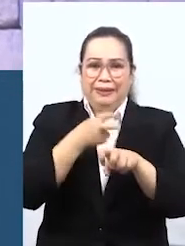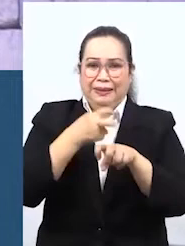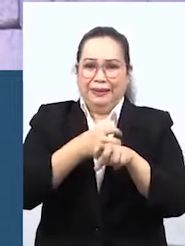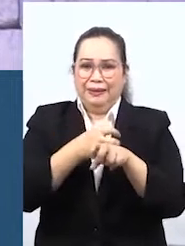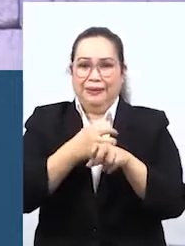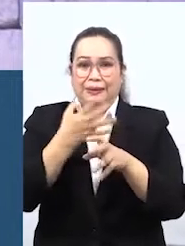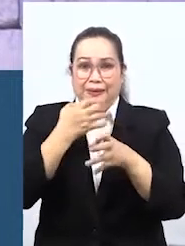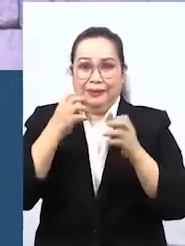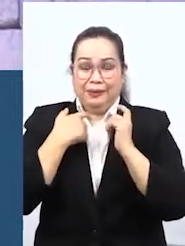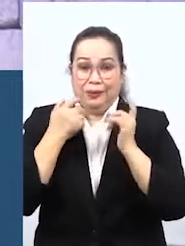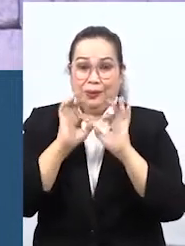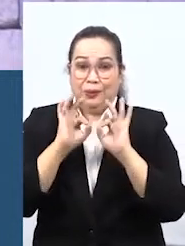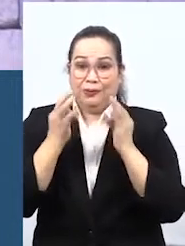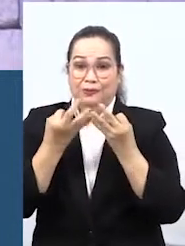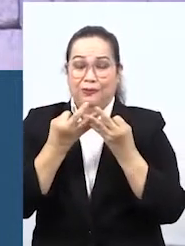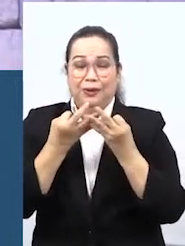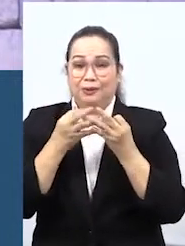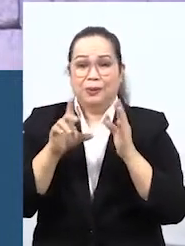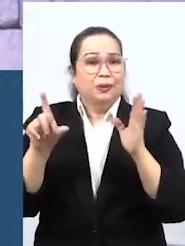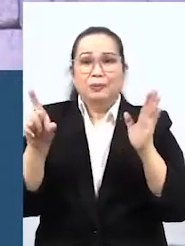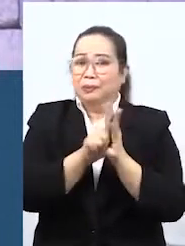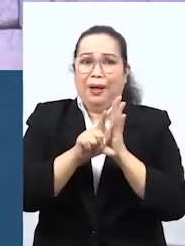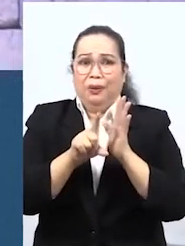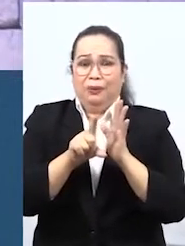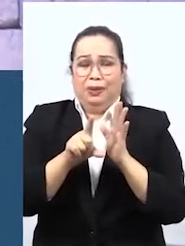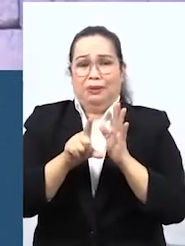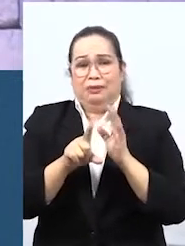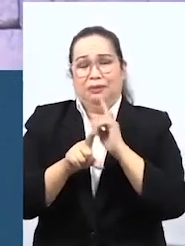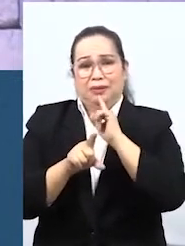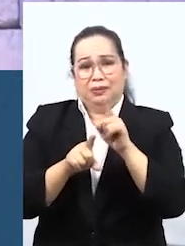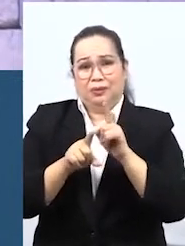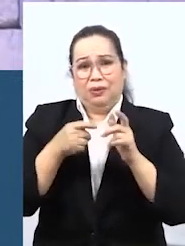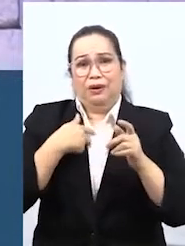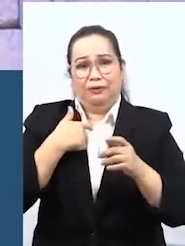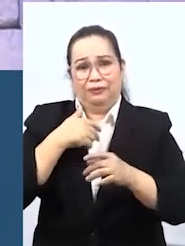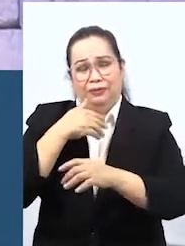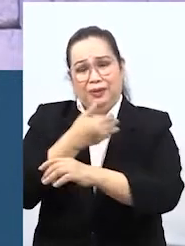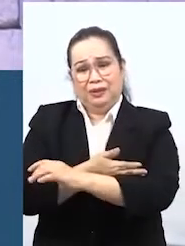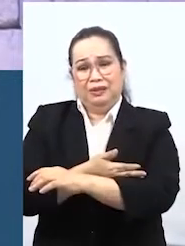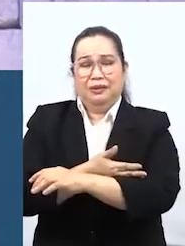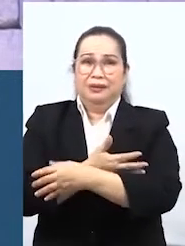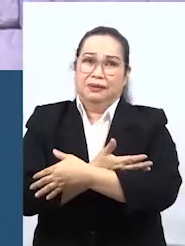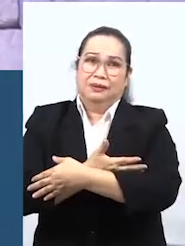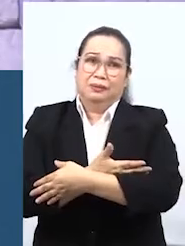we wanted to have a family but we are not allowed to have a child